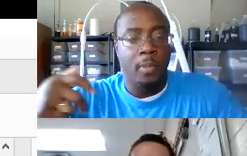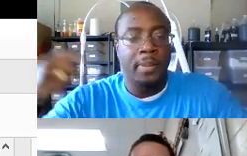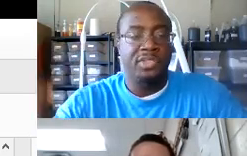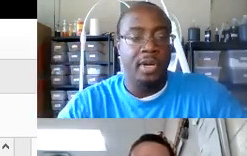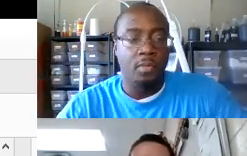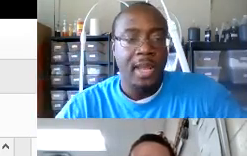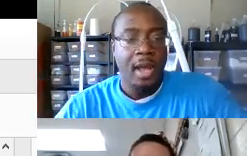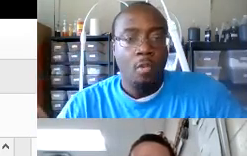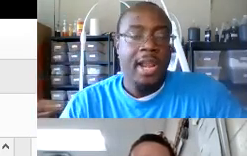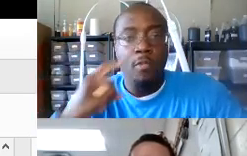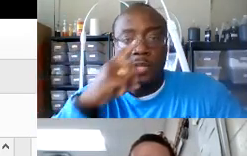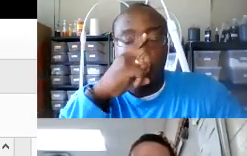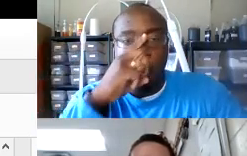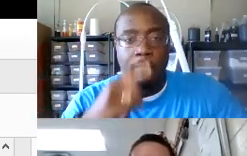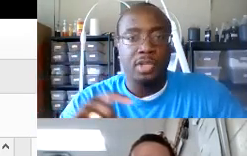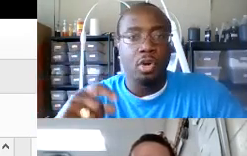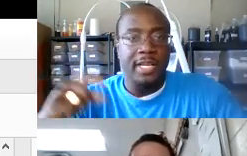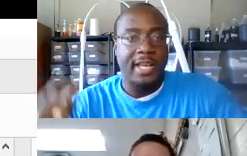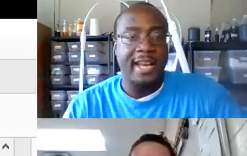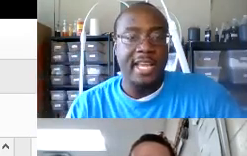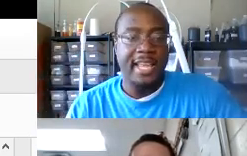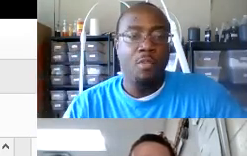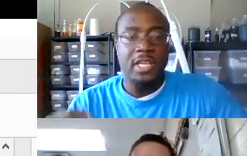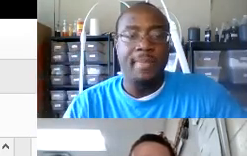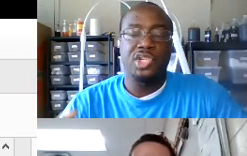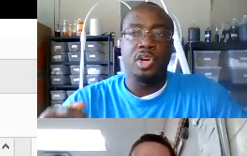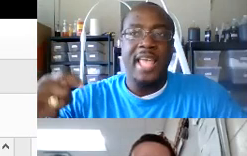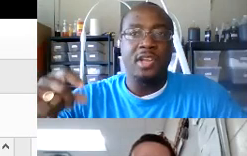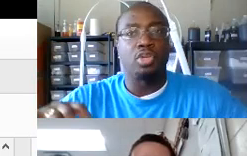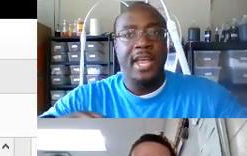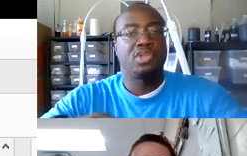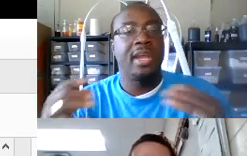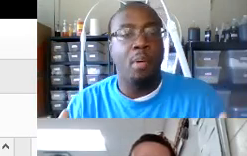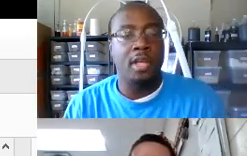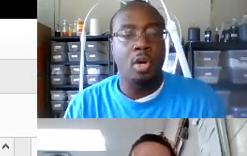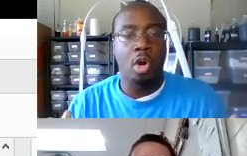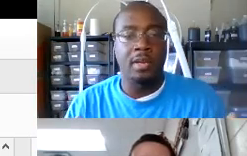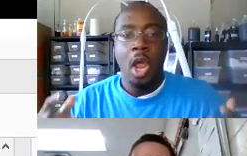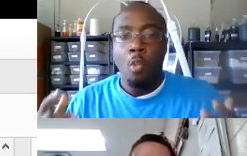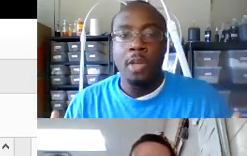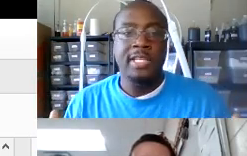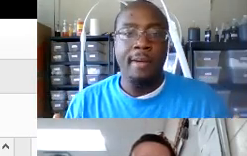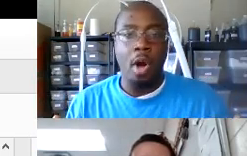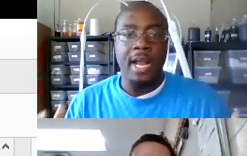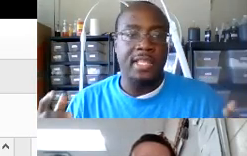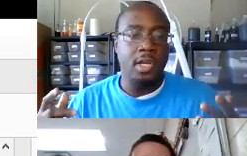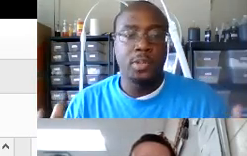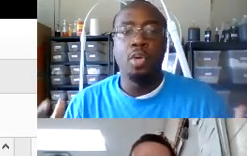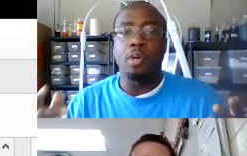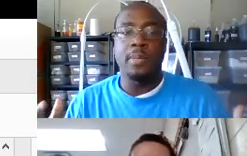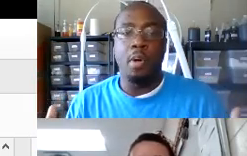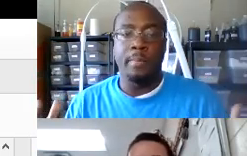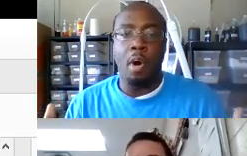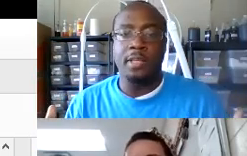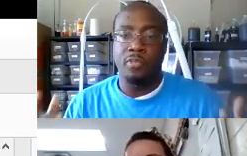pump replaced for you. When I went to Lone Middle School just to kind of check in, I wanted to make sure that those intricate parts are working. With the tower garden, I think the